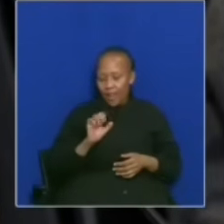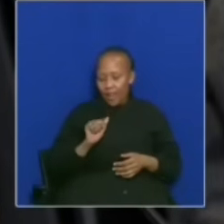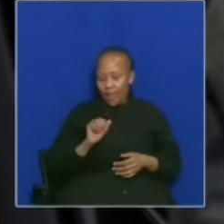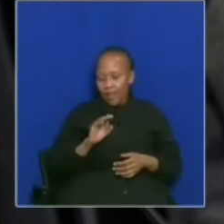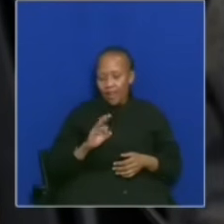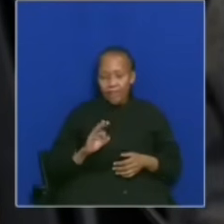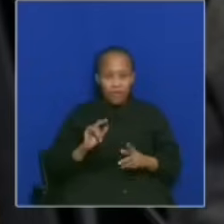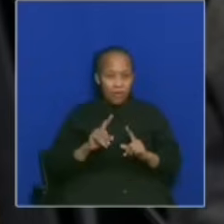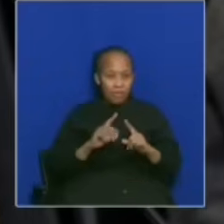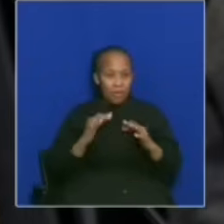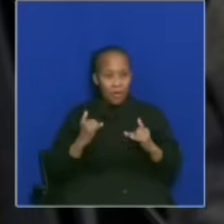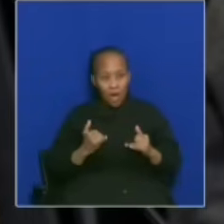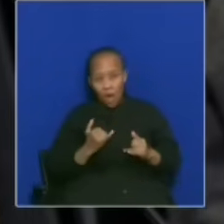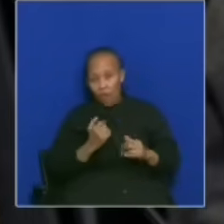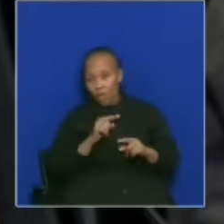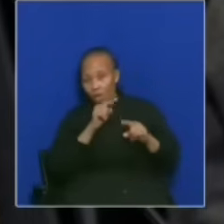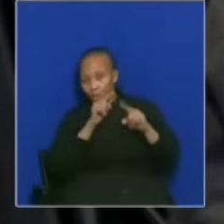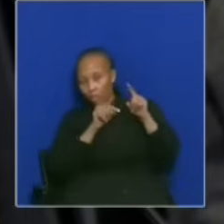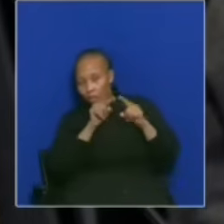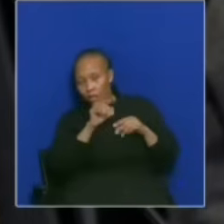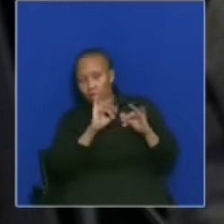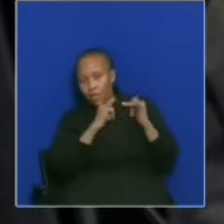Links, there's,